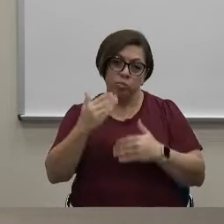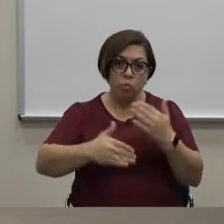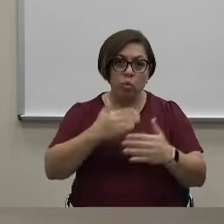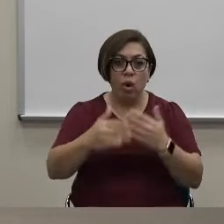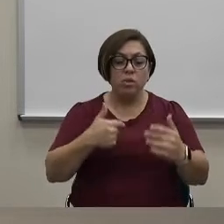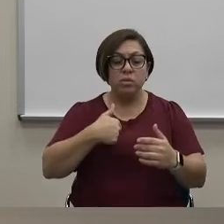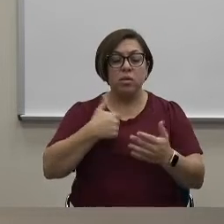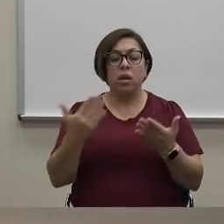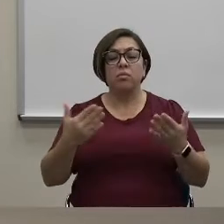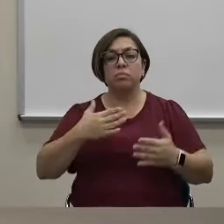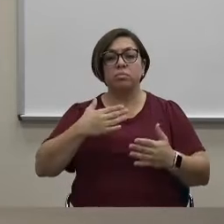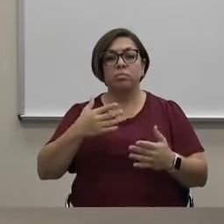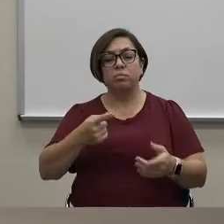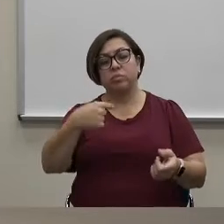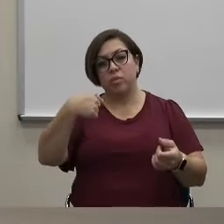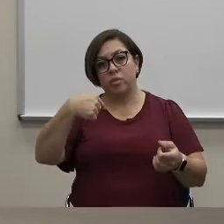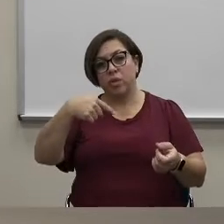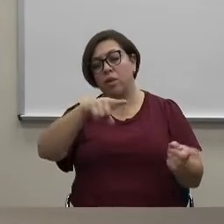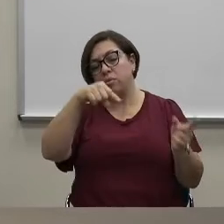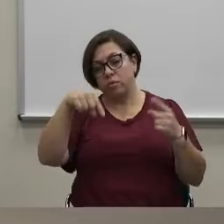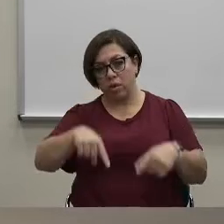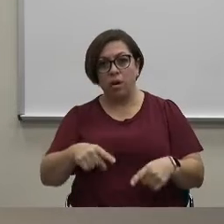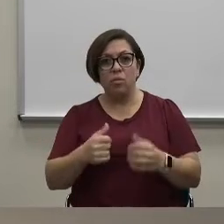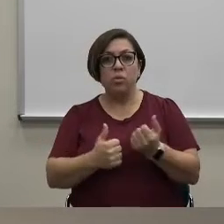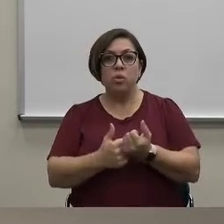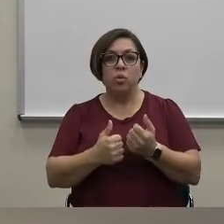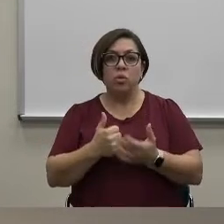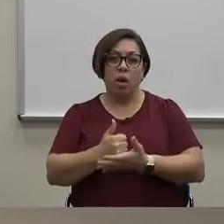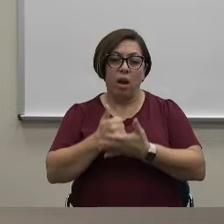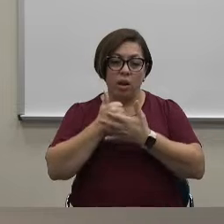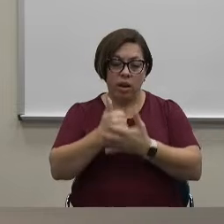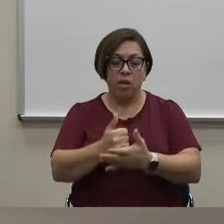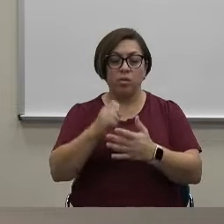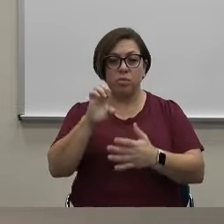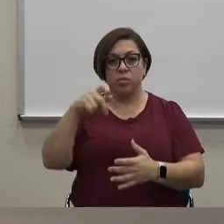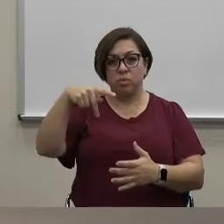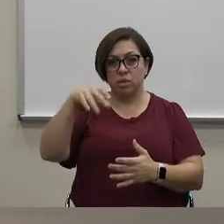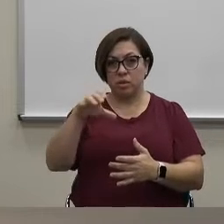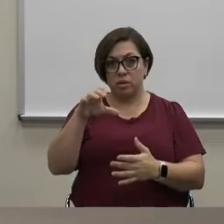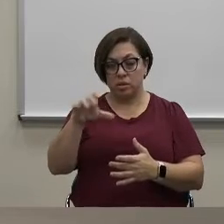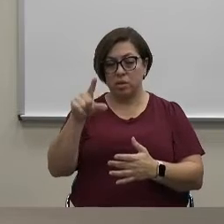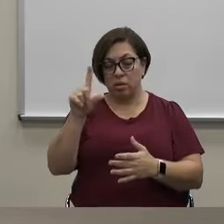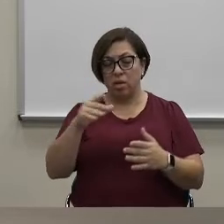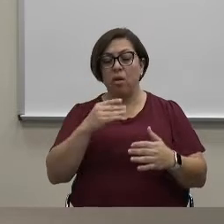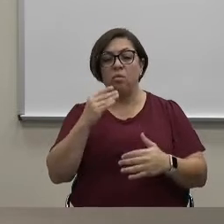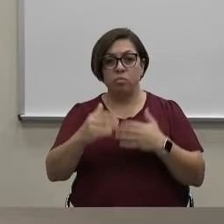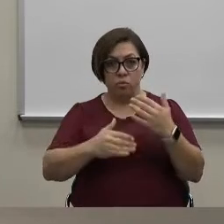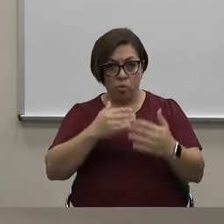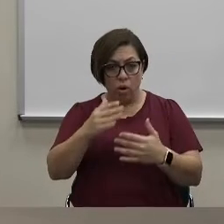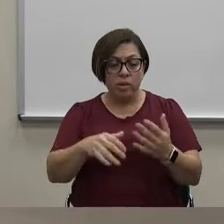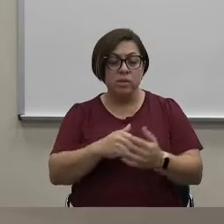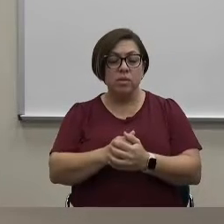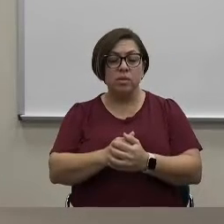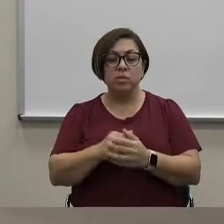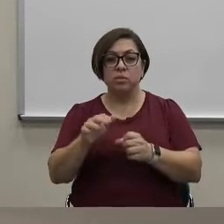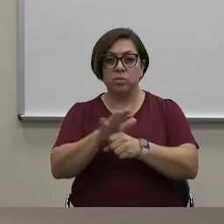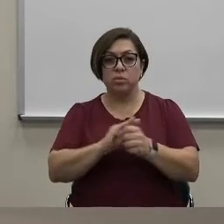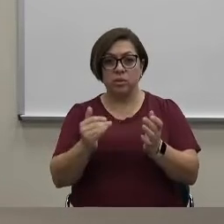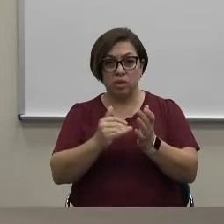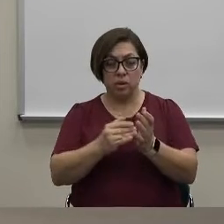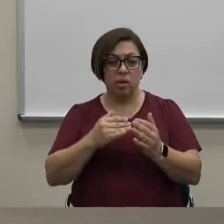Paso Community College District here in its process. The decennial census, or excuse me, the redistricting